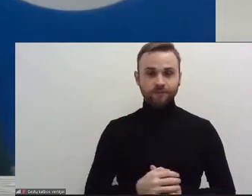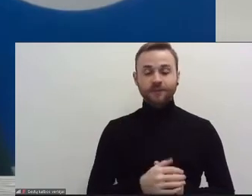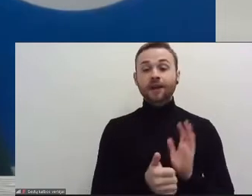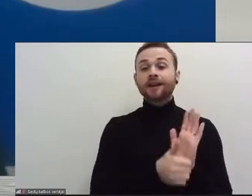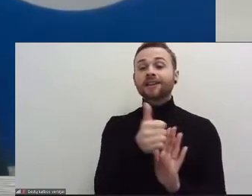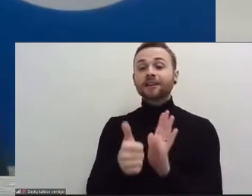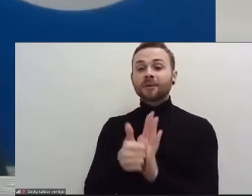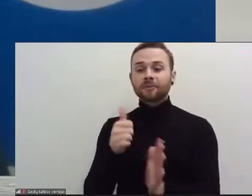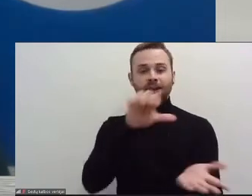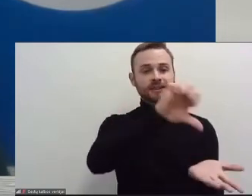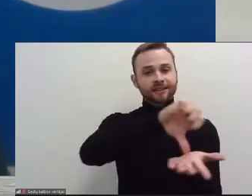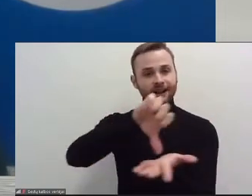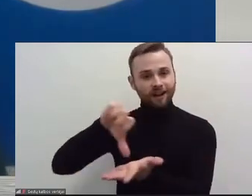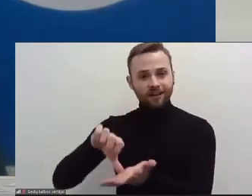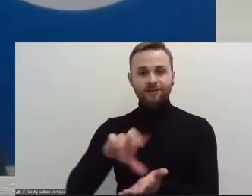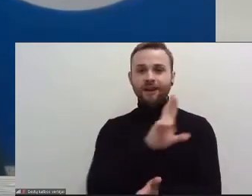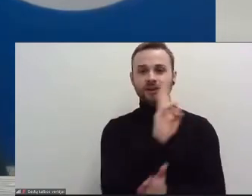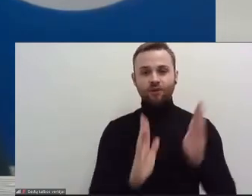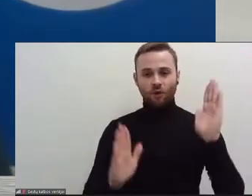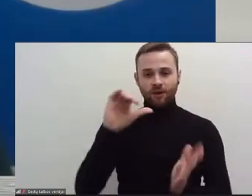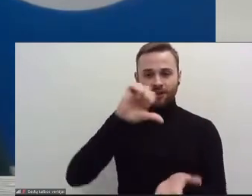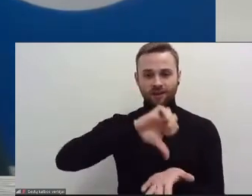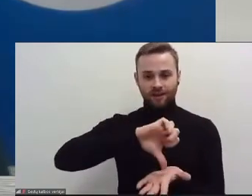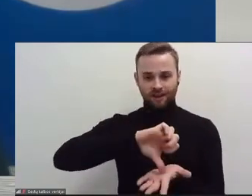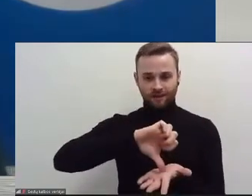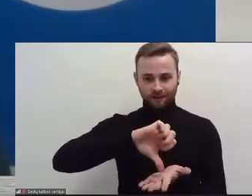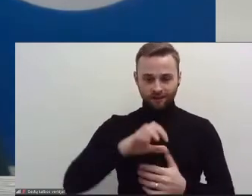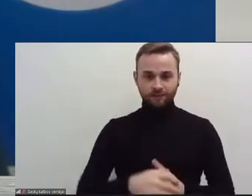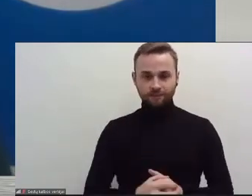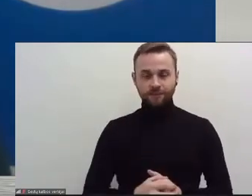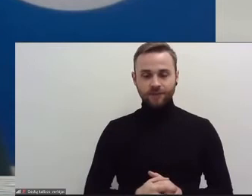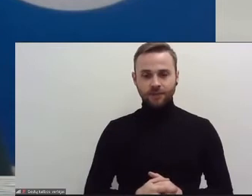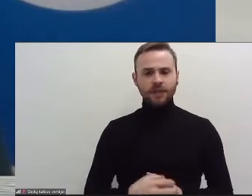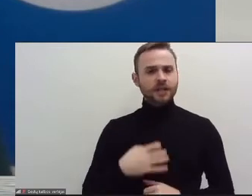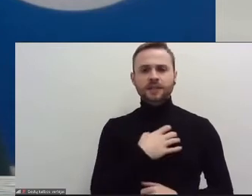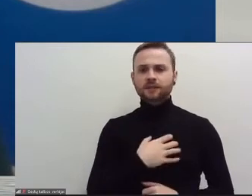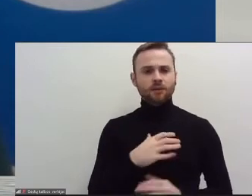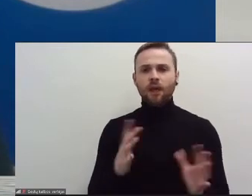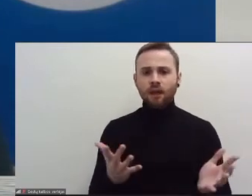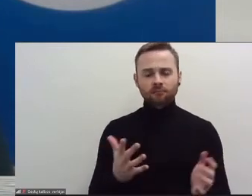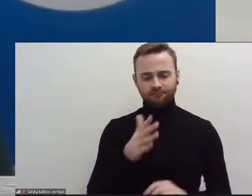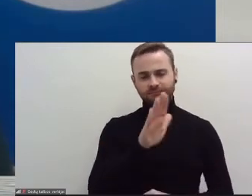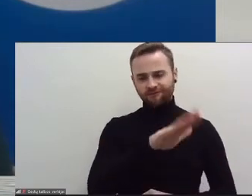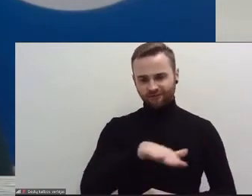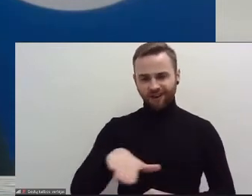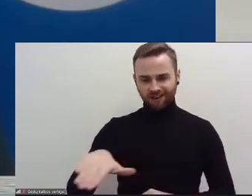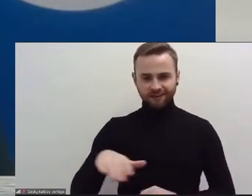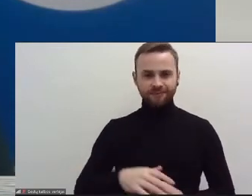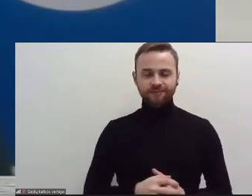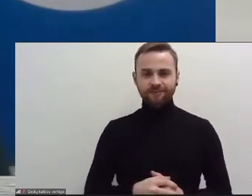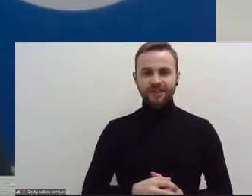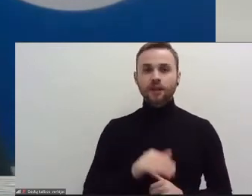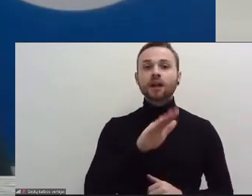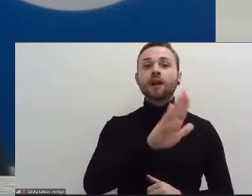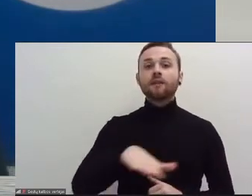what could be more important than children, their well-being and future? It